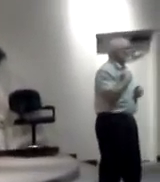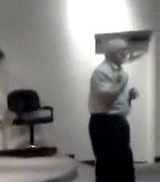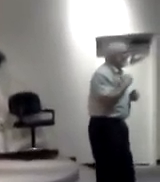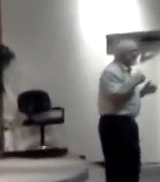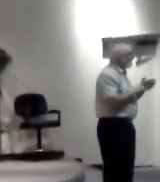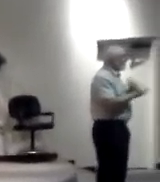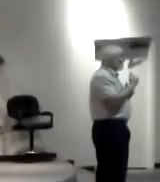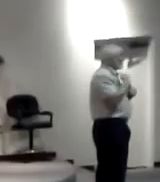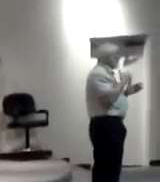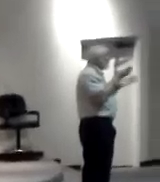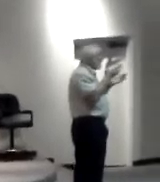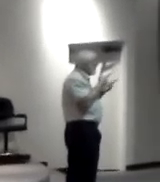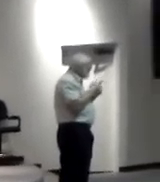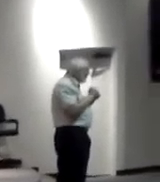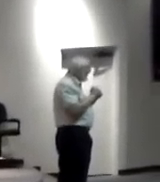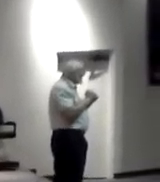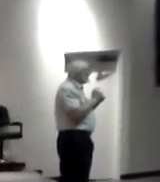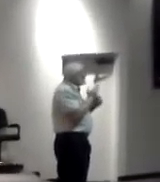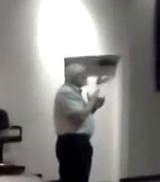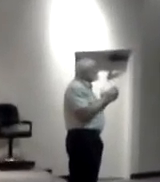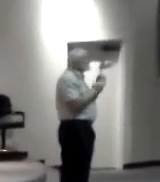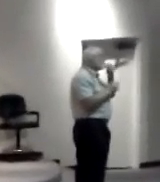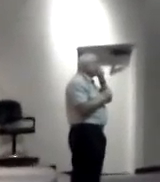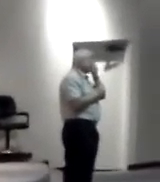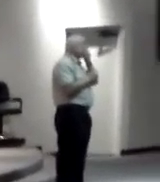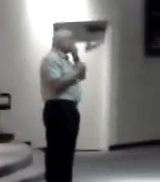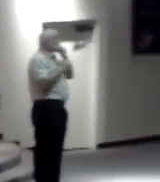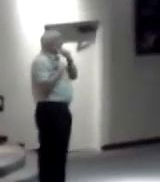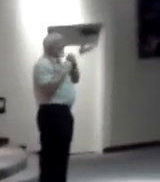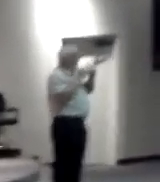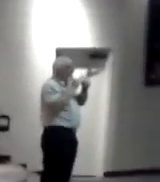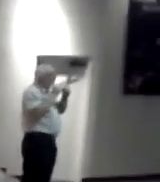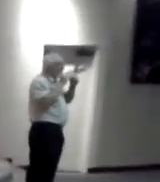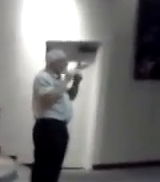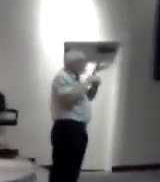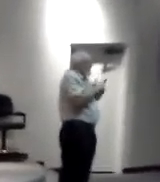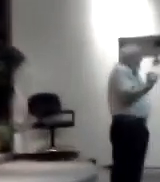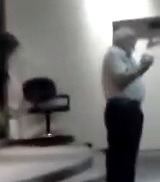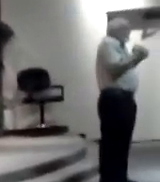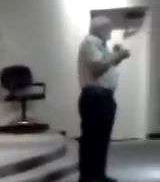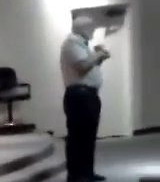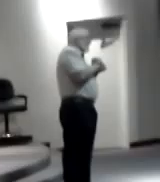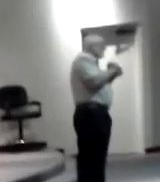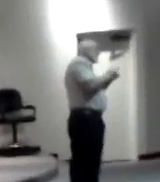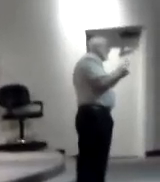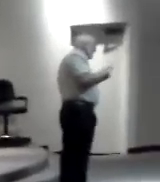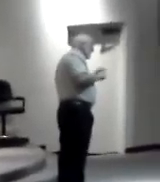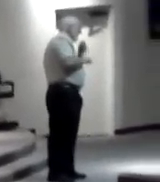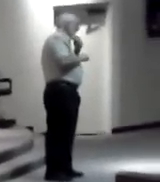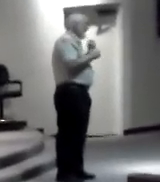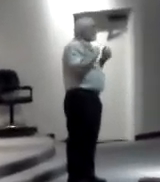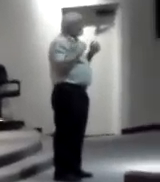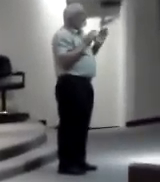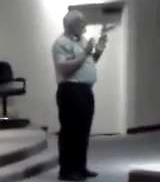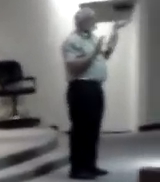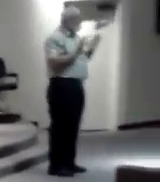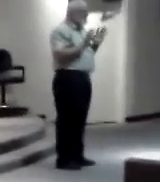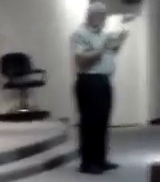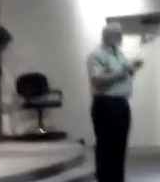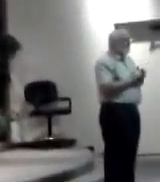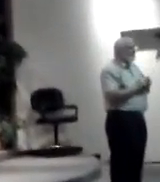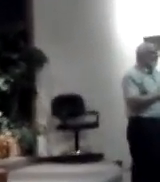This morning I want to try something that I don't know how it's going to go over. And so I'm a little bit hesitant because I'm going to